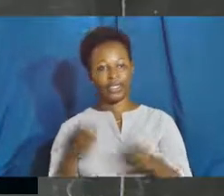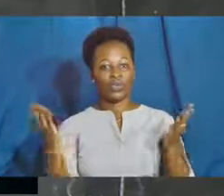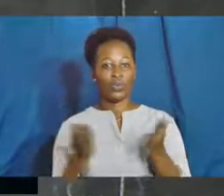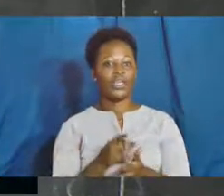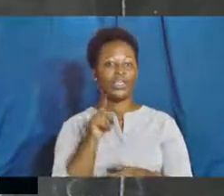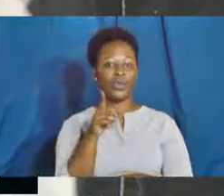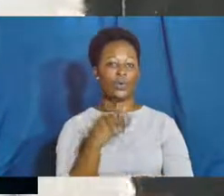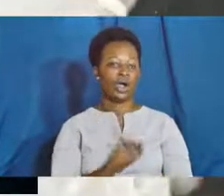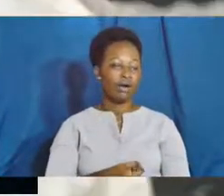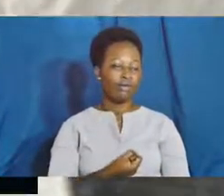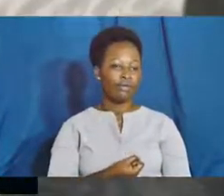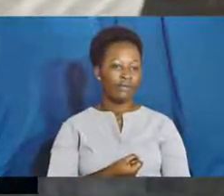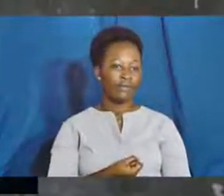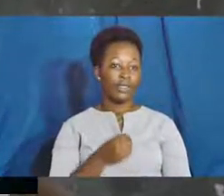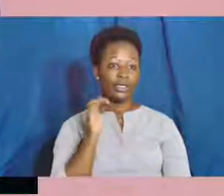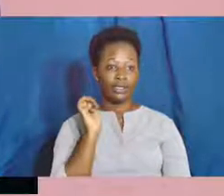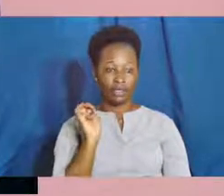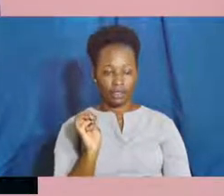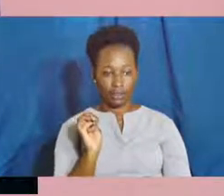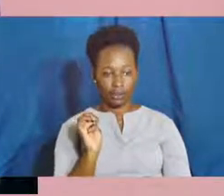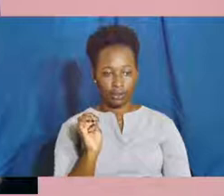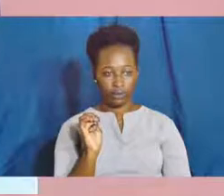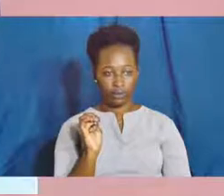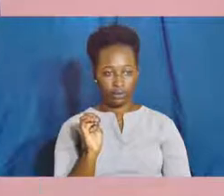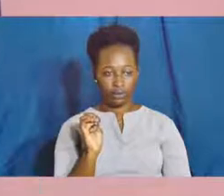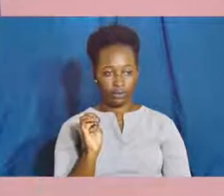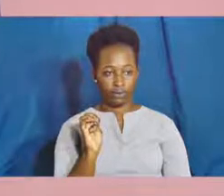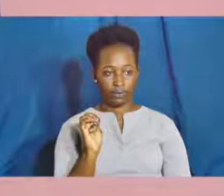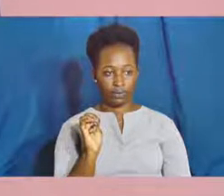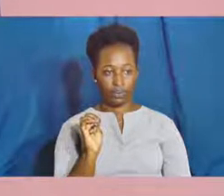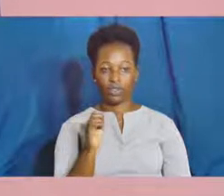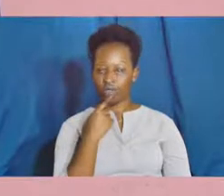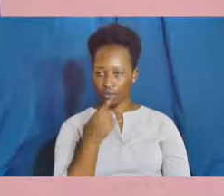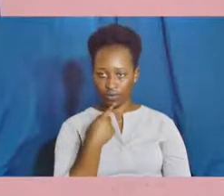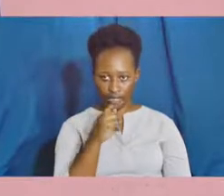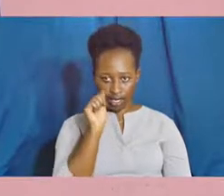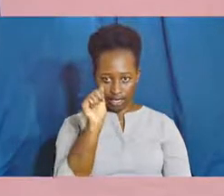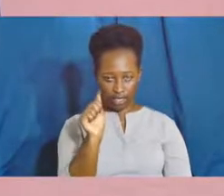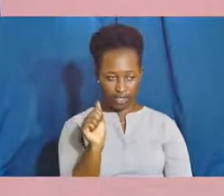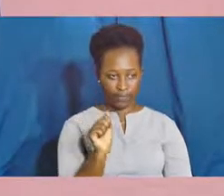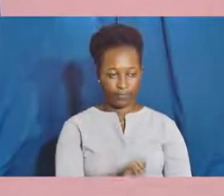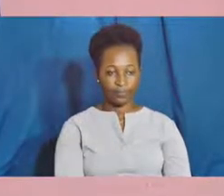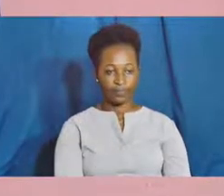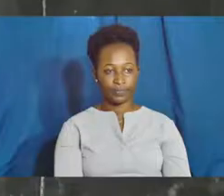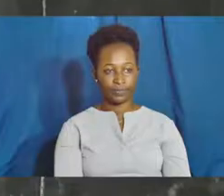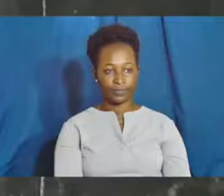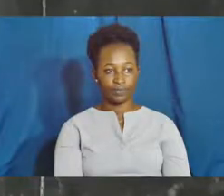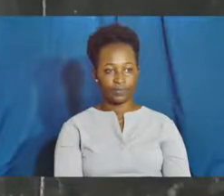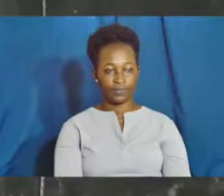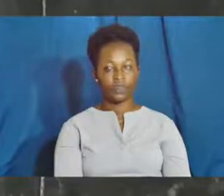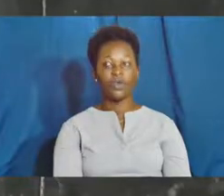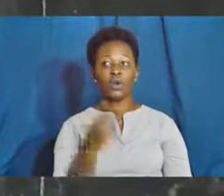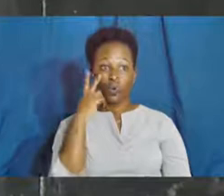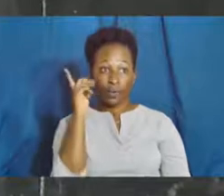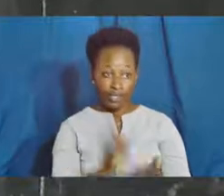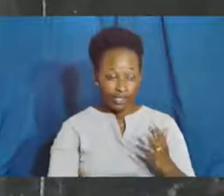have, there you have E. Let's move this for A. For A, what do we find?